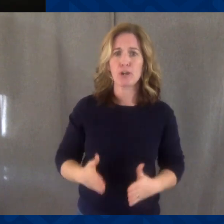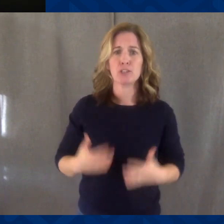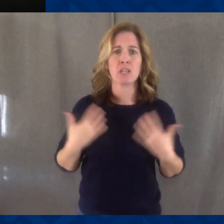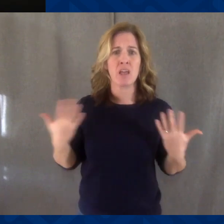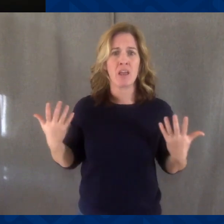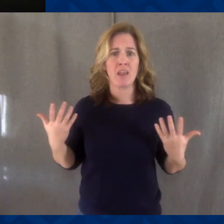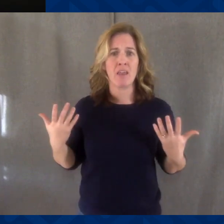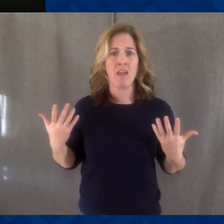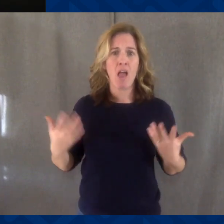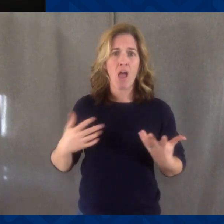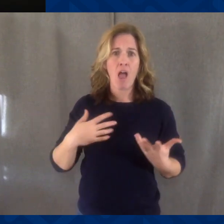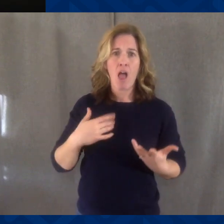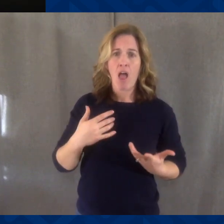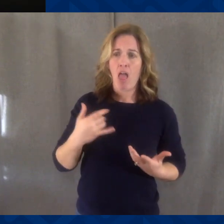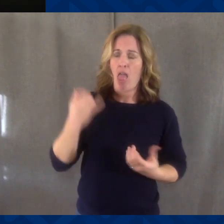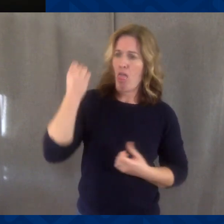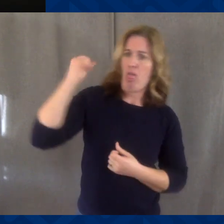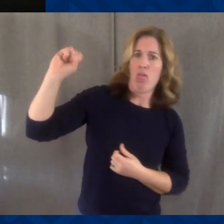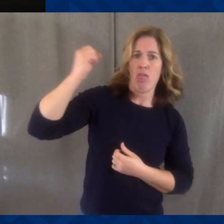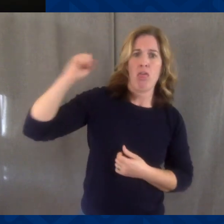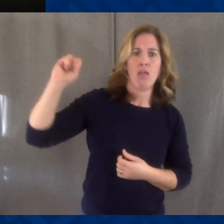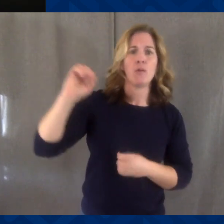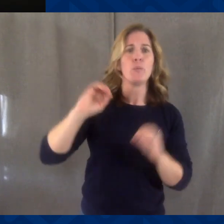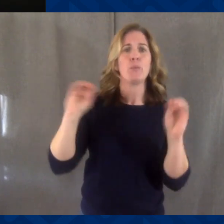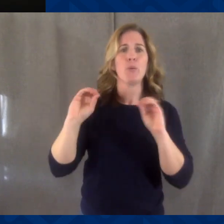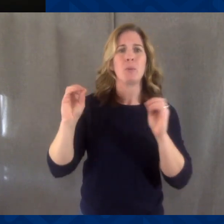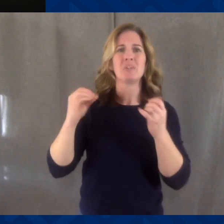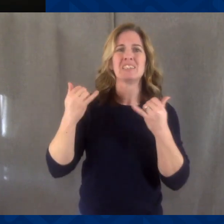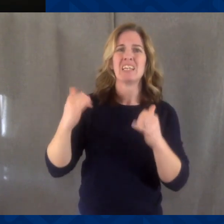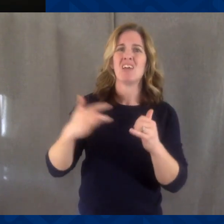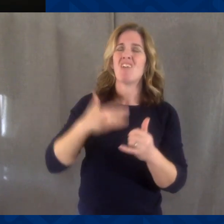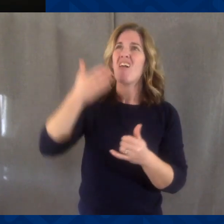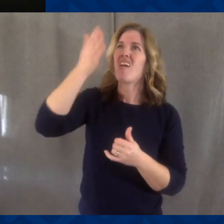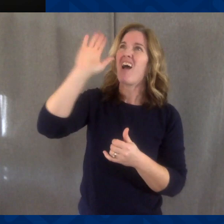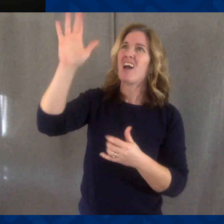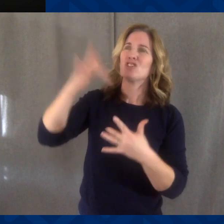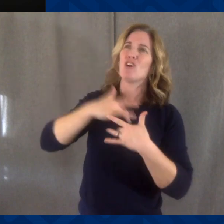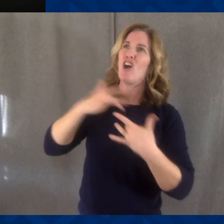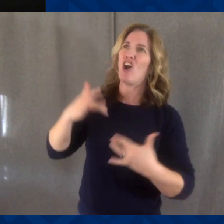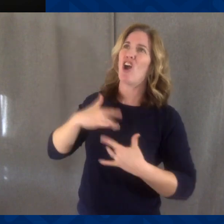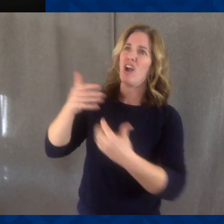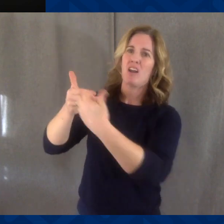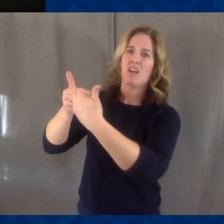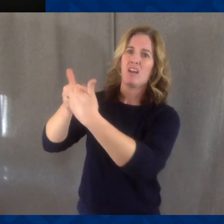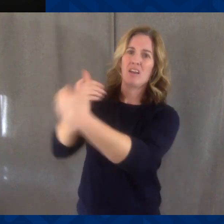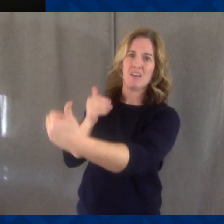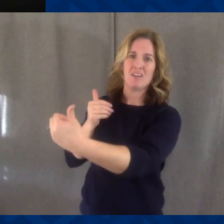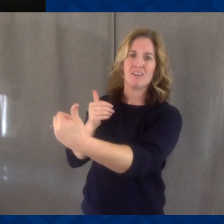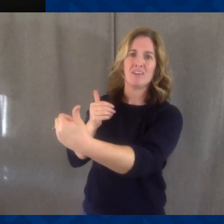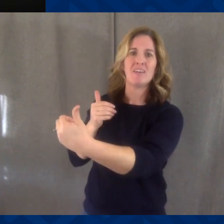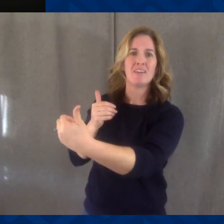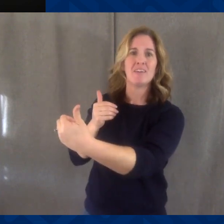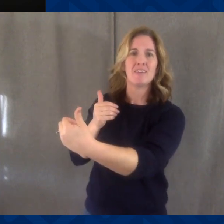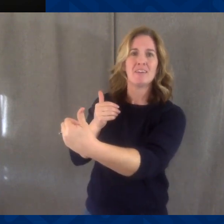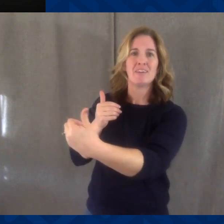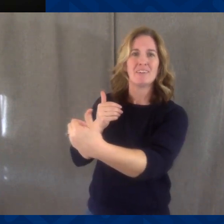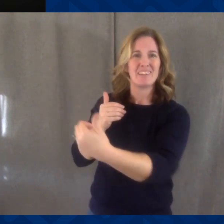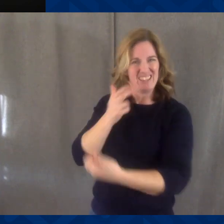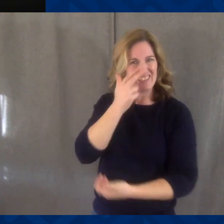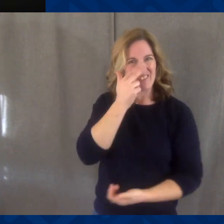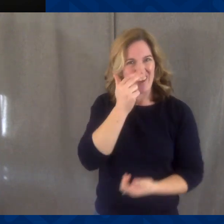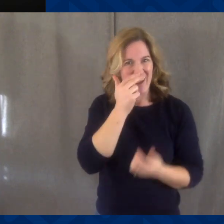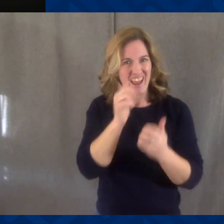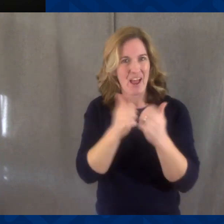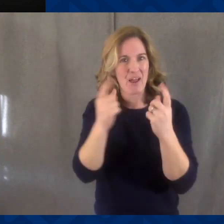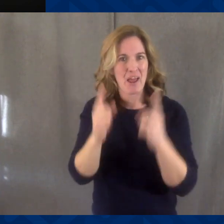don't disobey, but somehow you still feel distant from the heart of the Father. And it's funny how that happens, right?